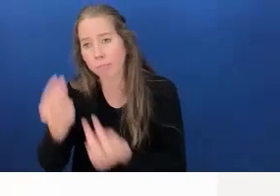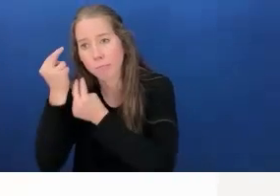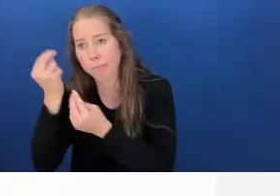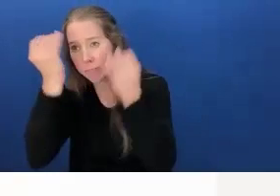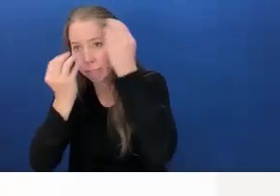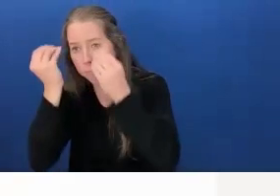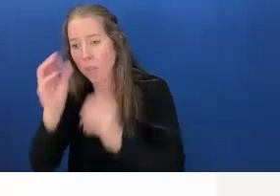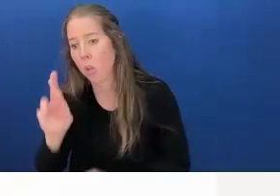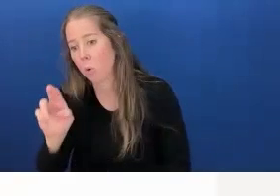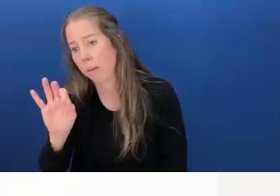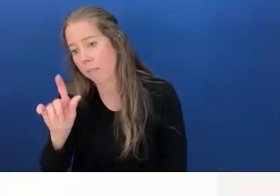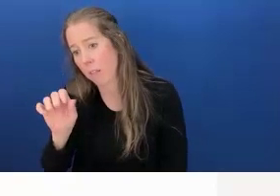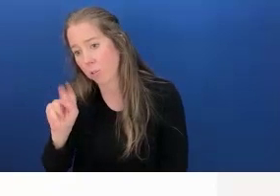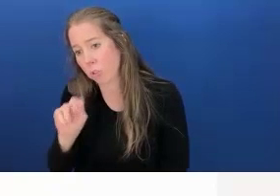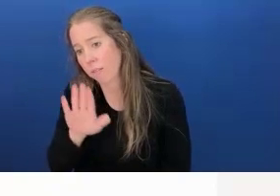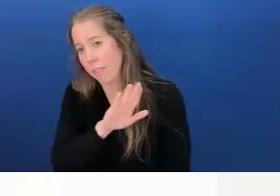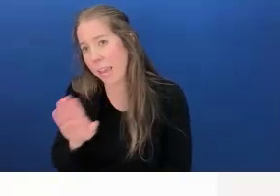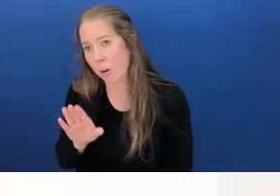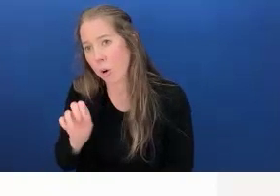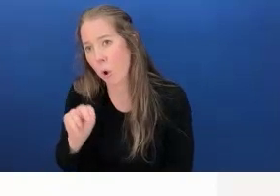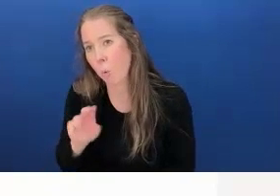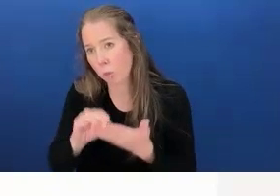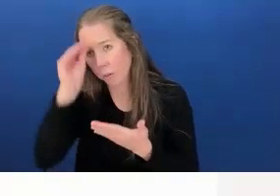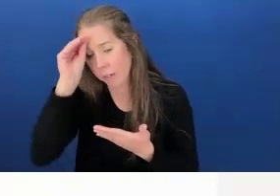of their own learning.